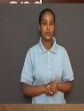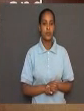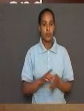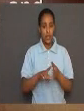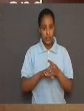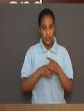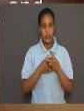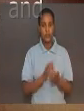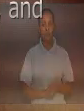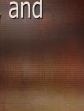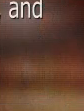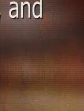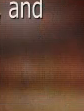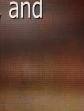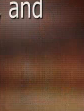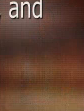Begin.